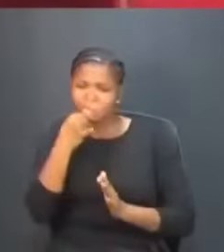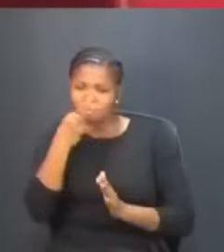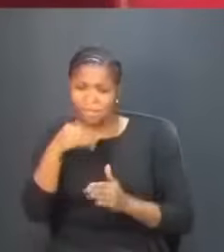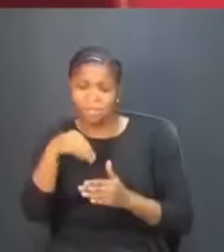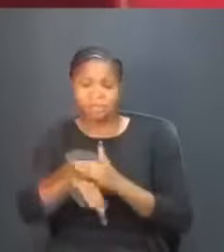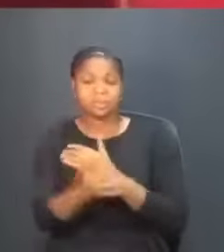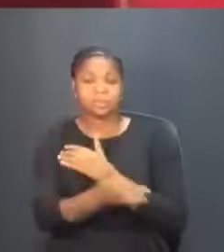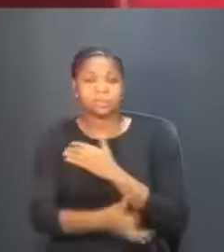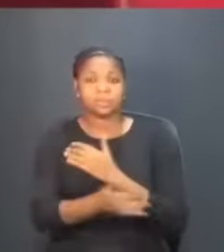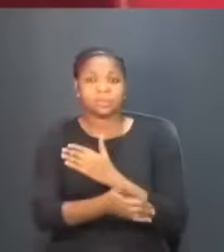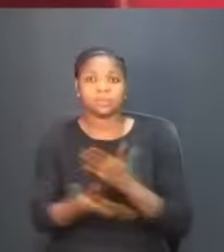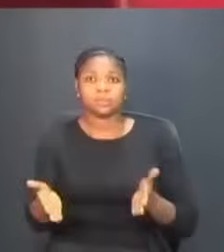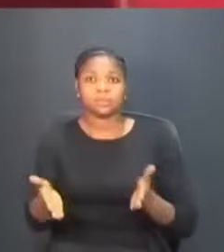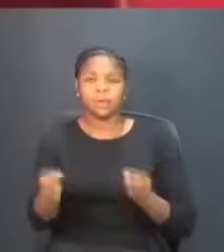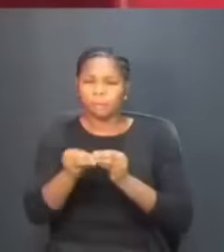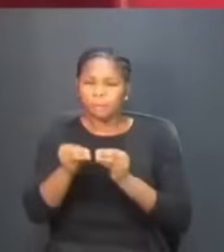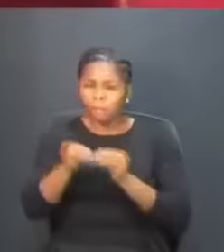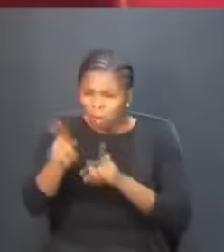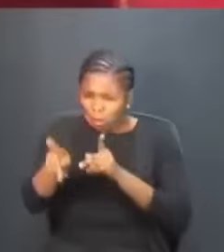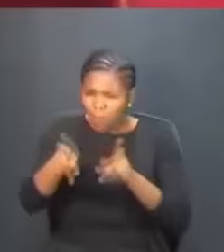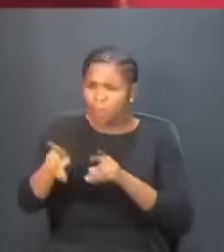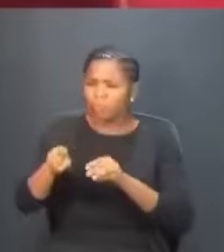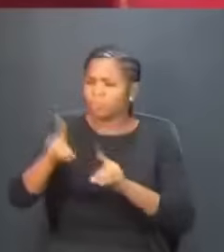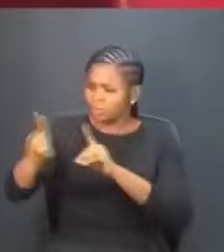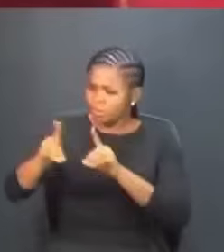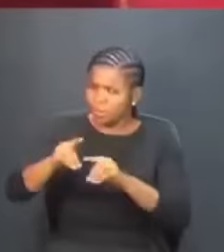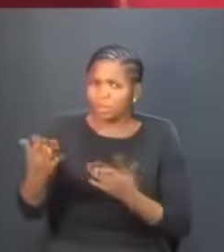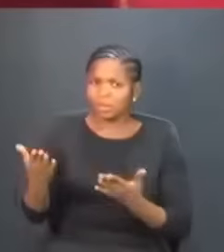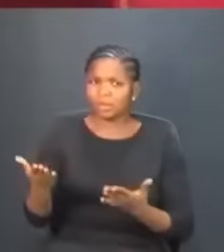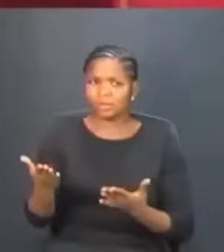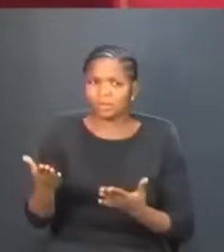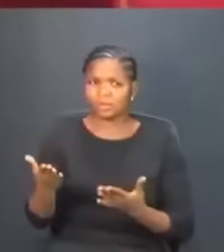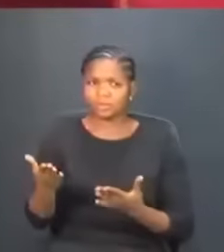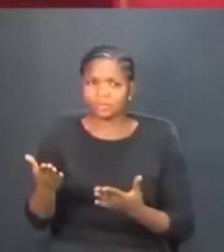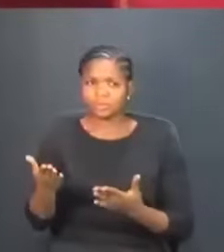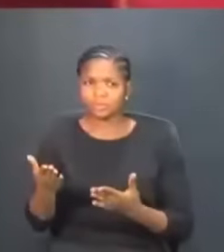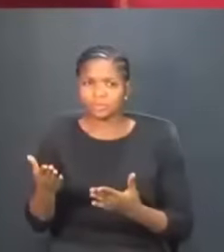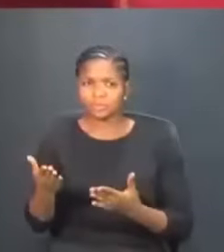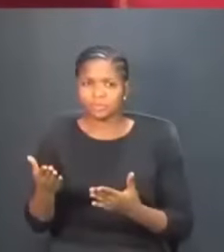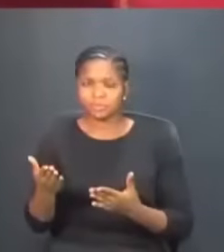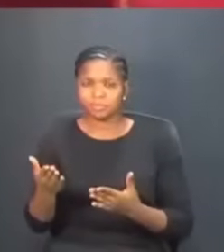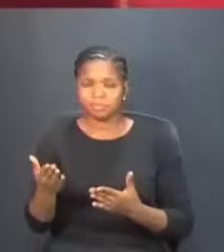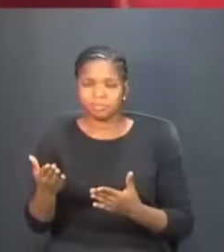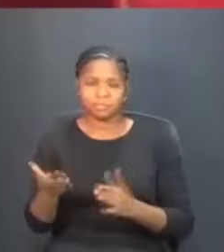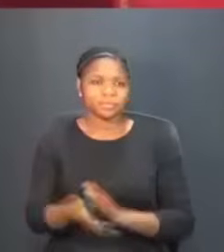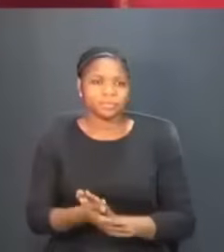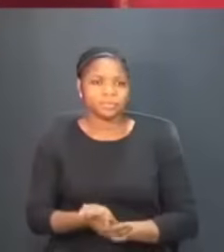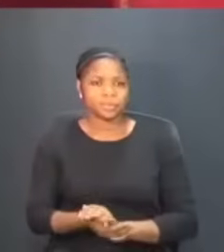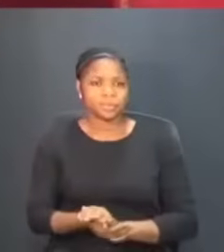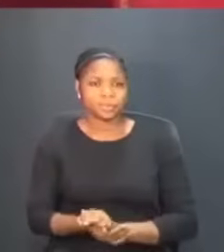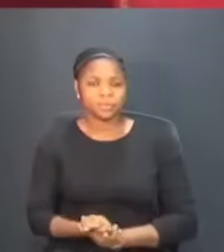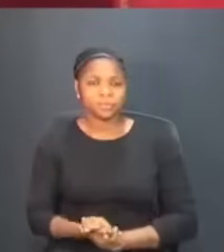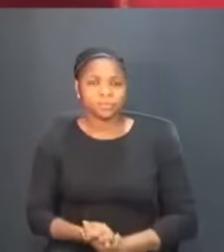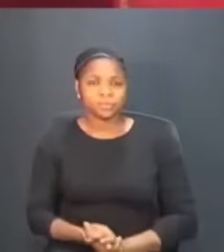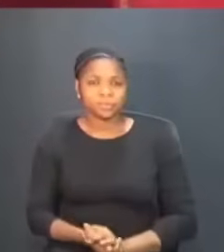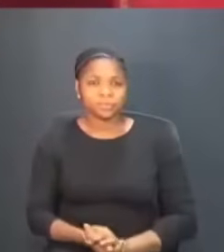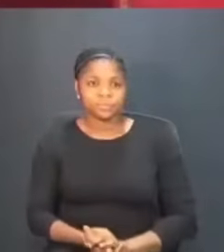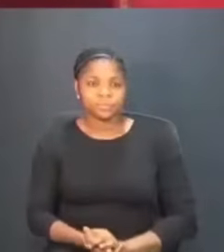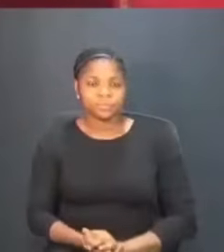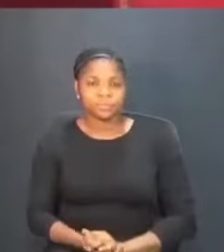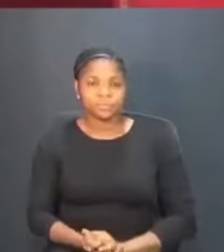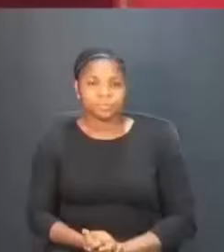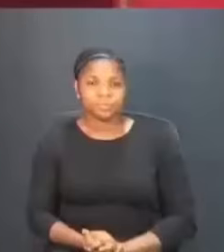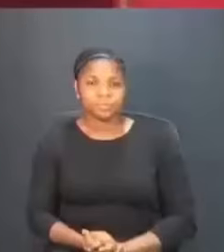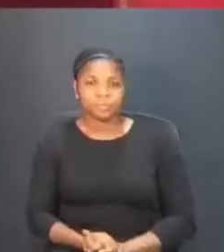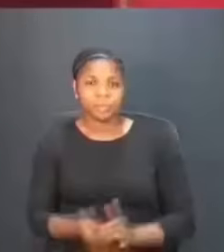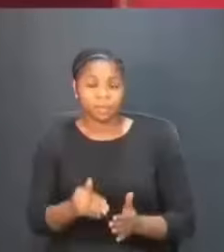think you can say on this floor that you and your constituents never participated in this program. Then again,